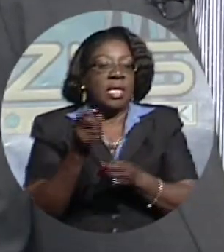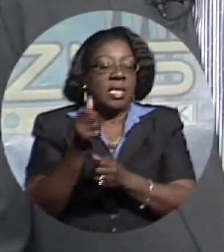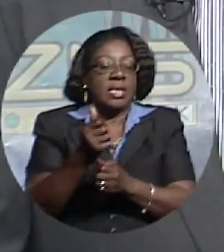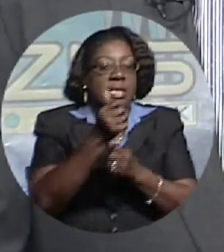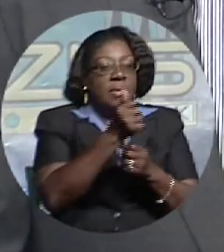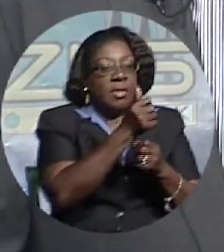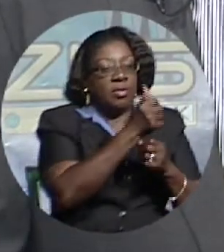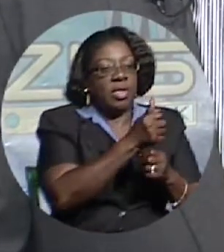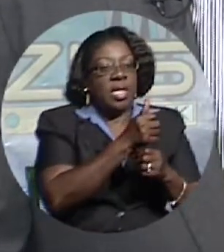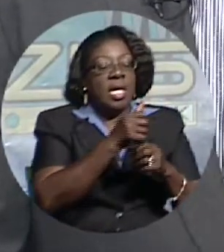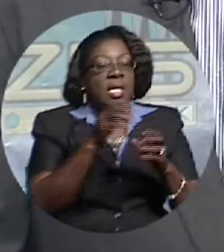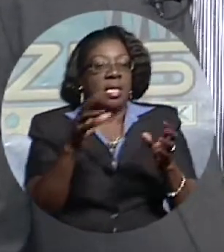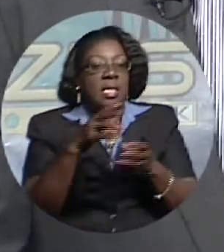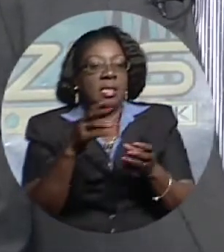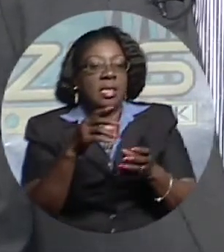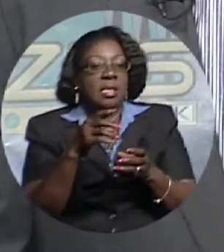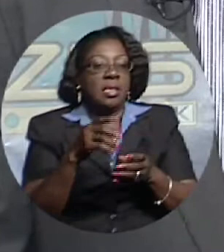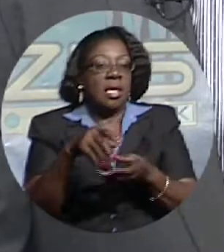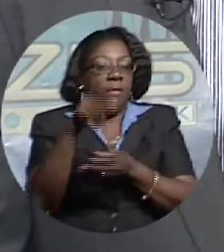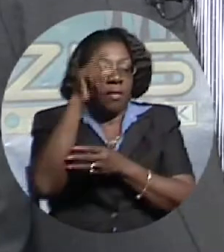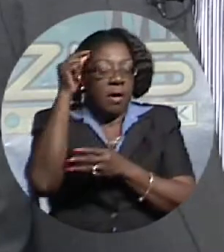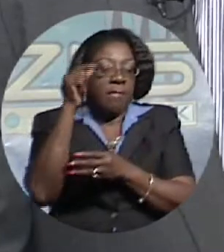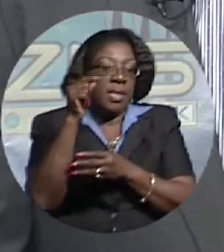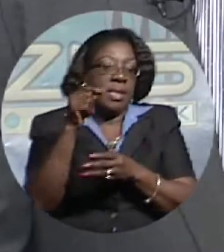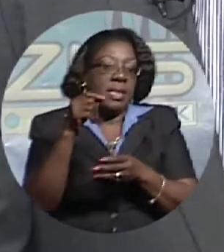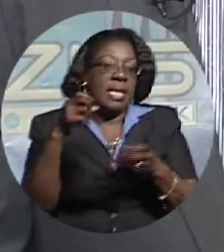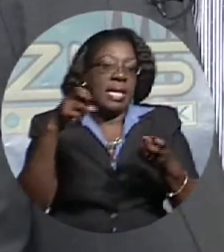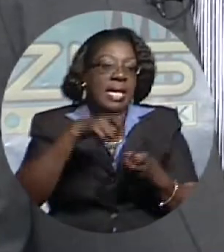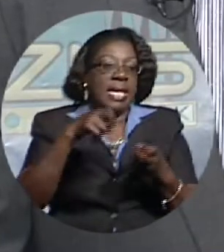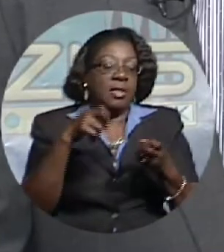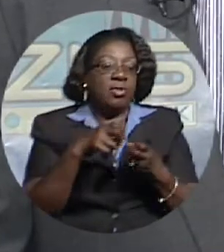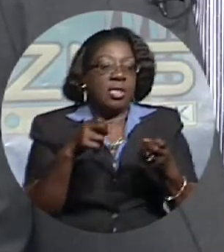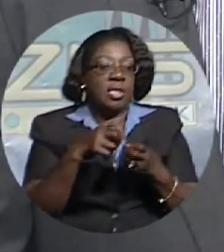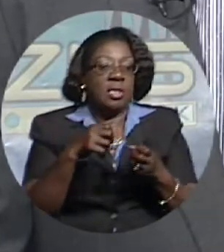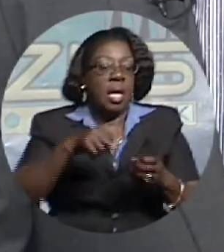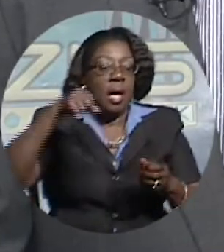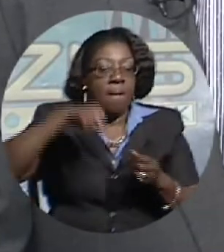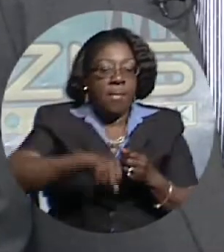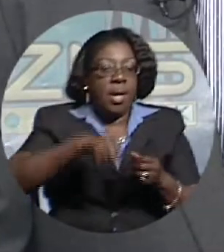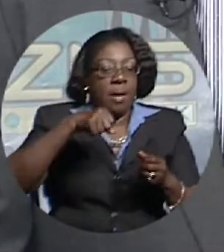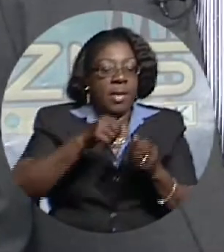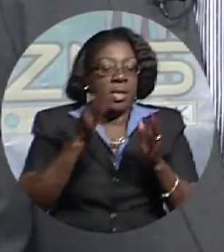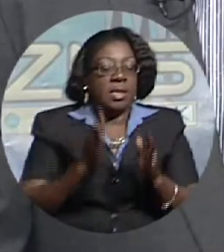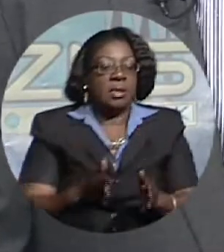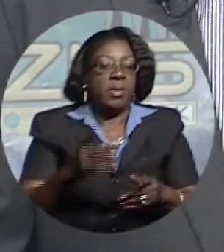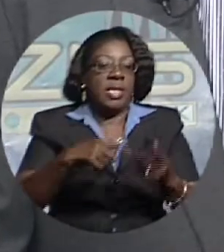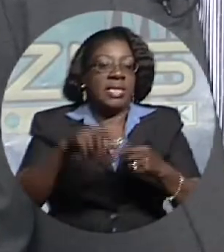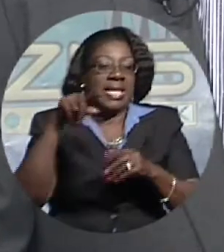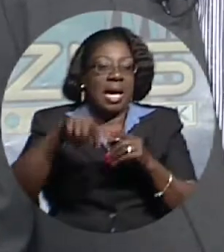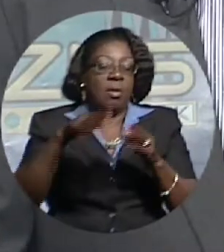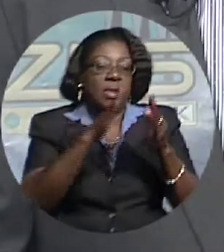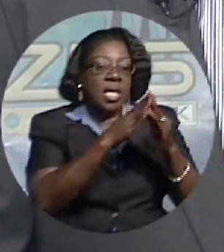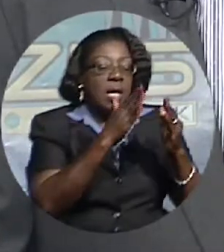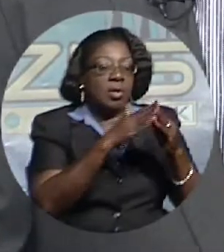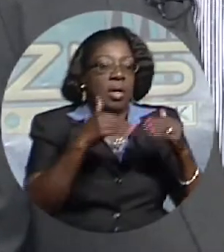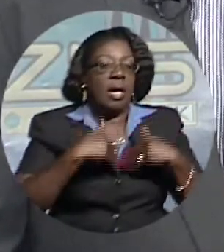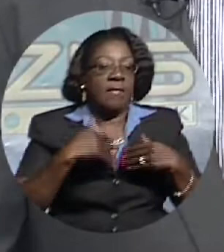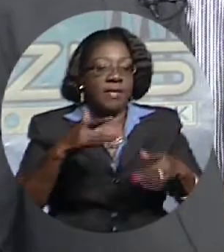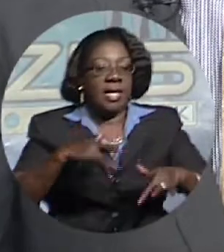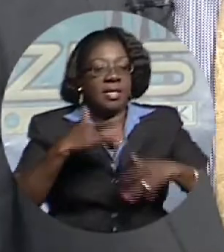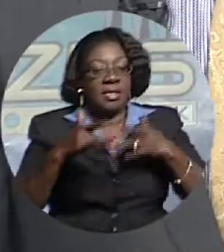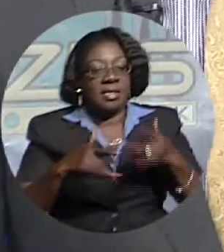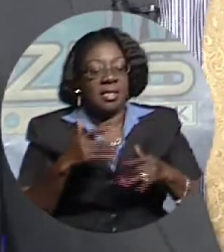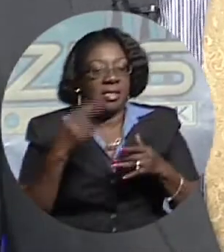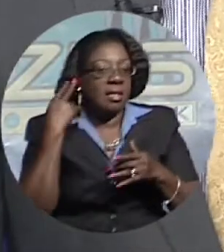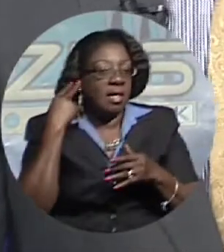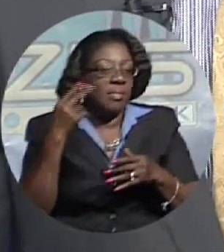government electricians, plumbers and carpenters employed by the Ministry of Works assembled in downtown Nassau, hoping to have their concerns heard by the